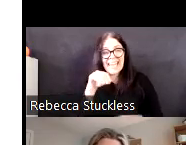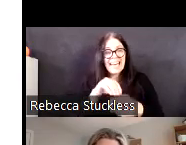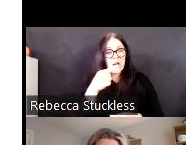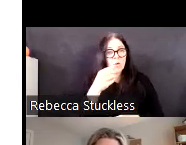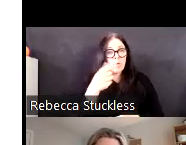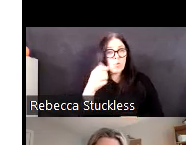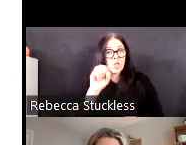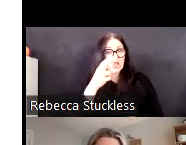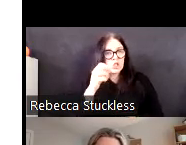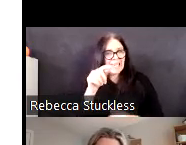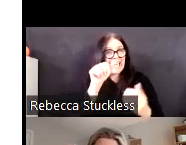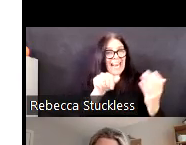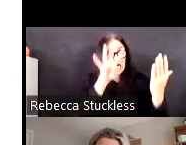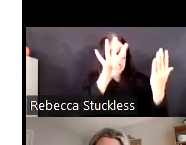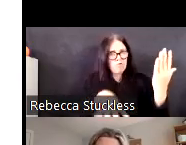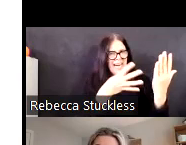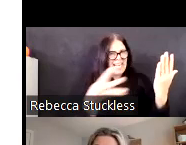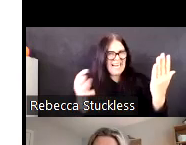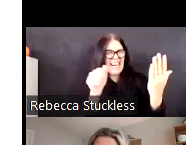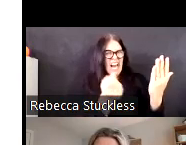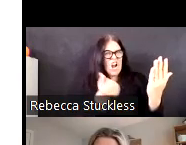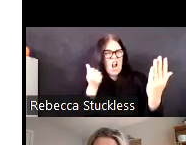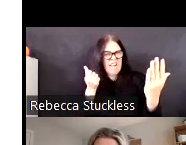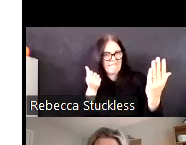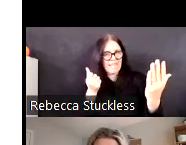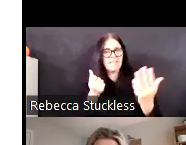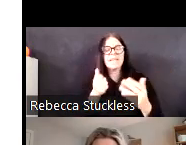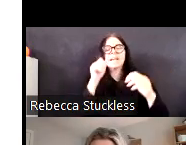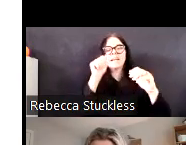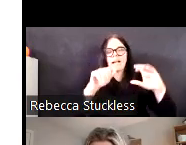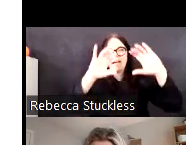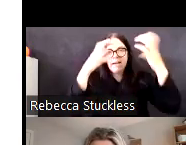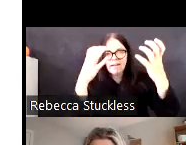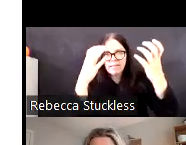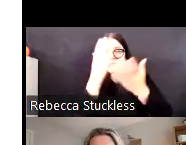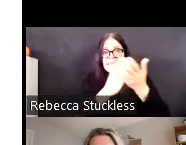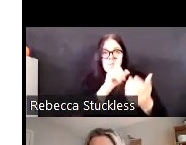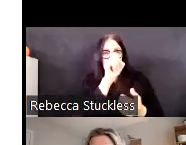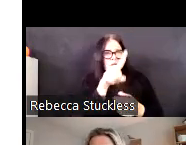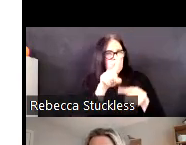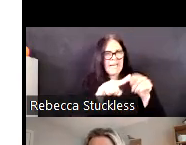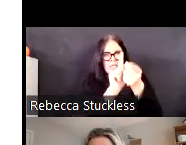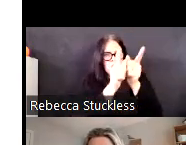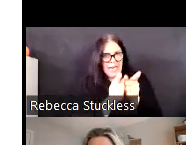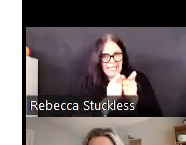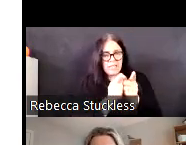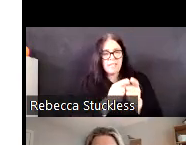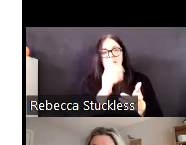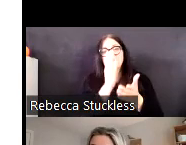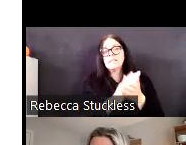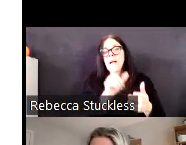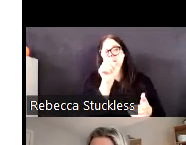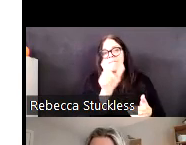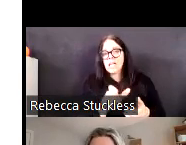the questions in such a way where some sections can be blocked off and they cannot be clicked or changed. And some fields can be